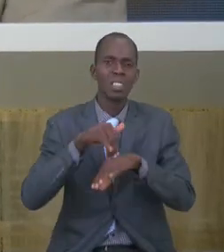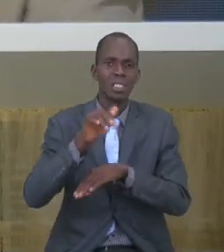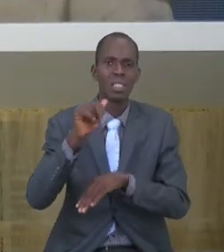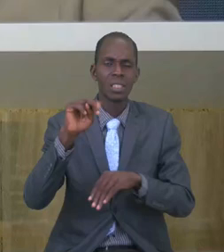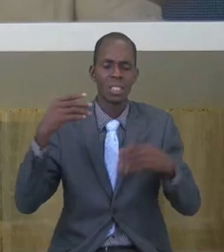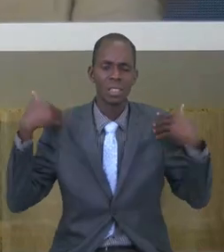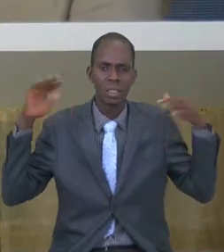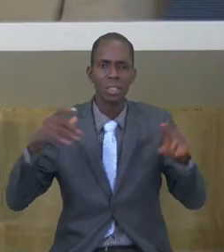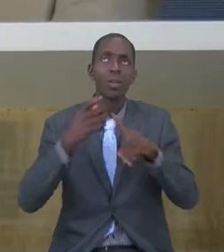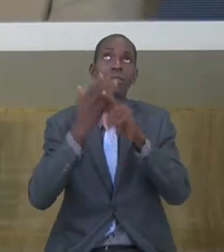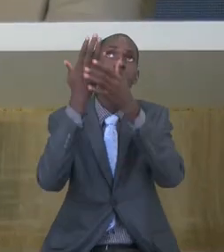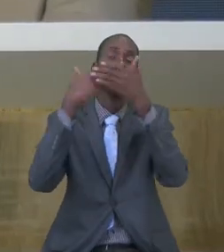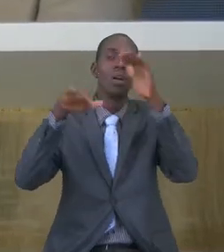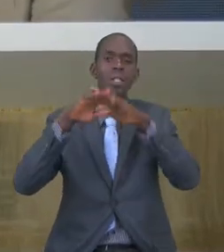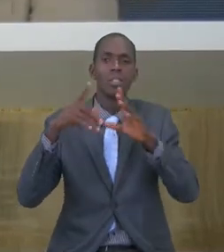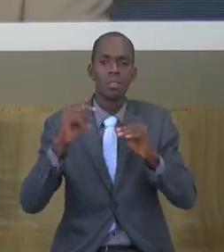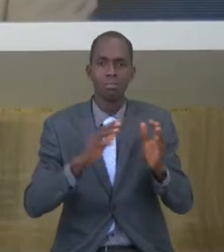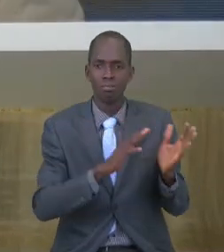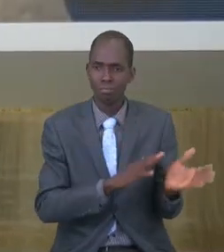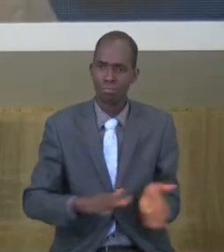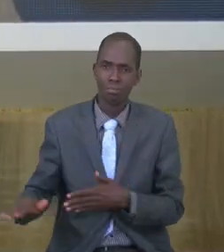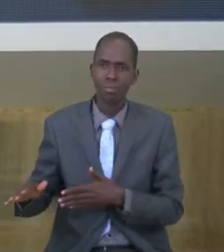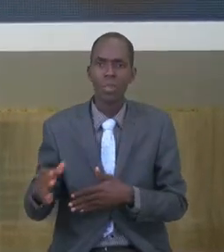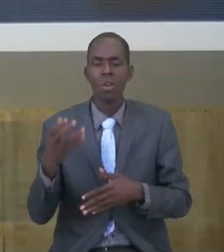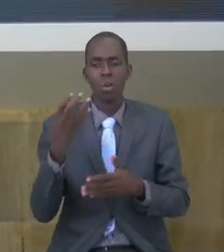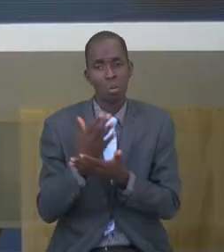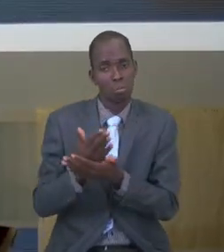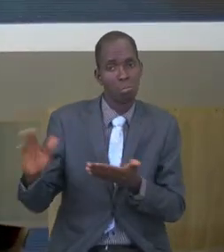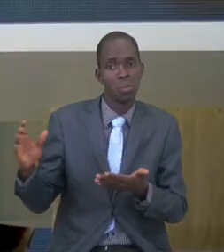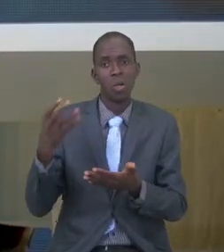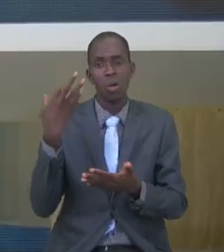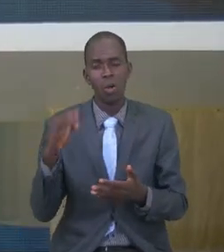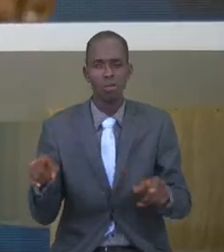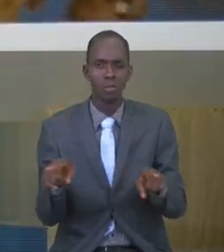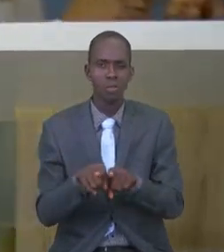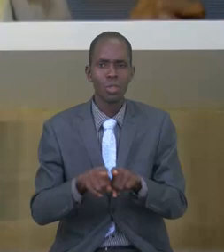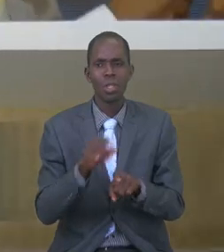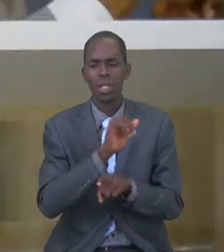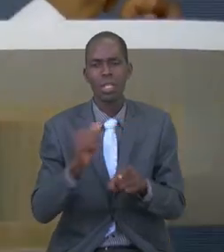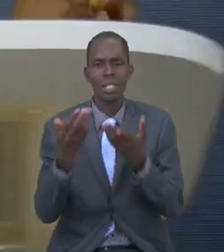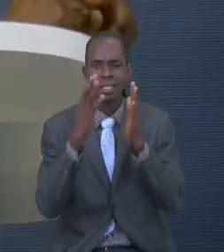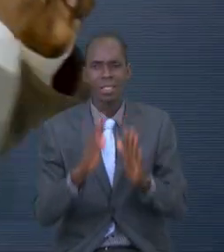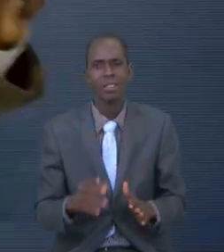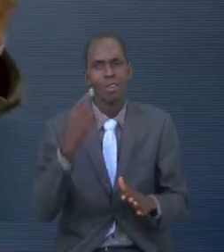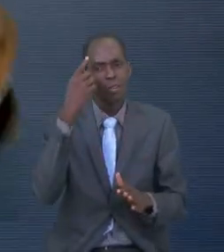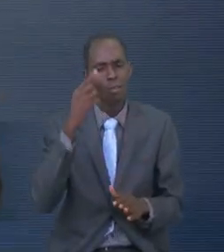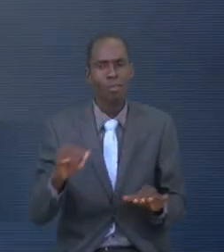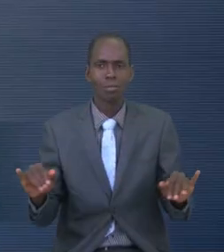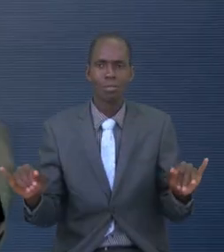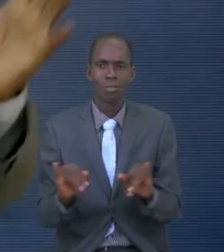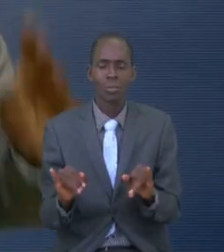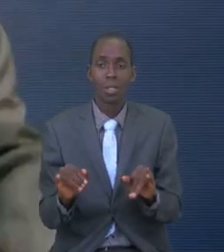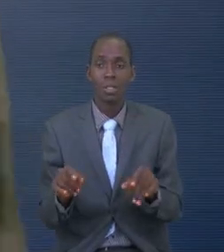from heaven, the dispatch of such a messenger for such a